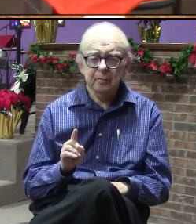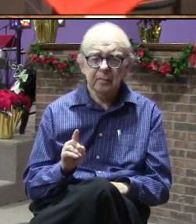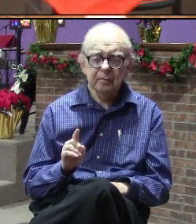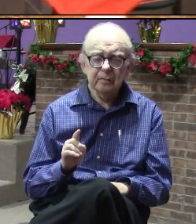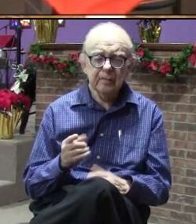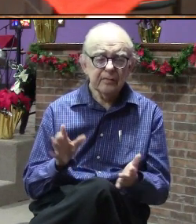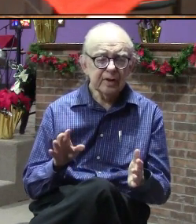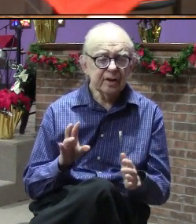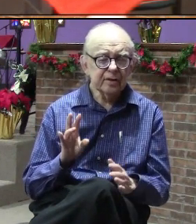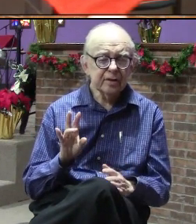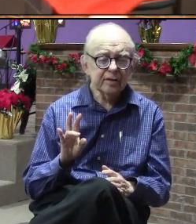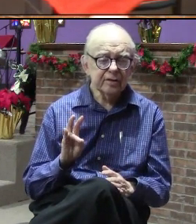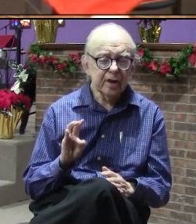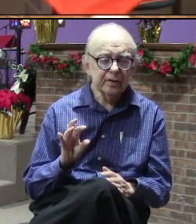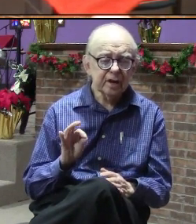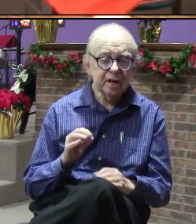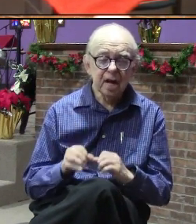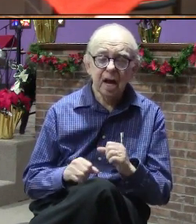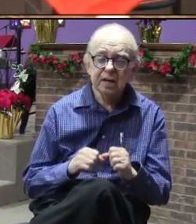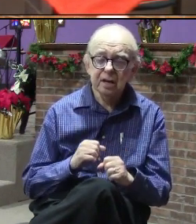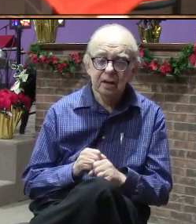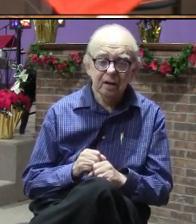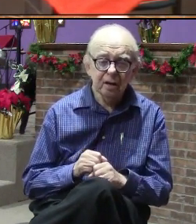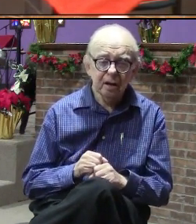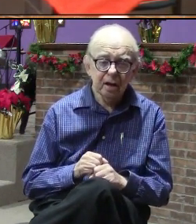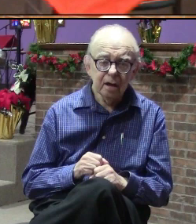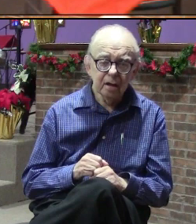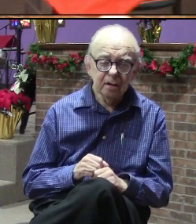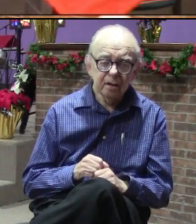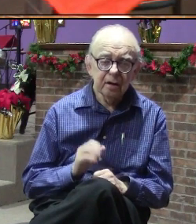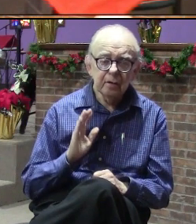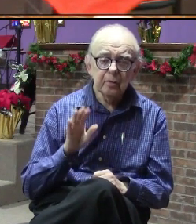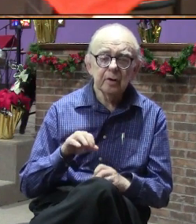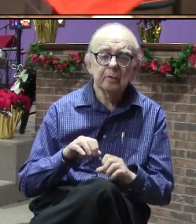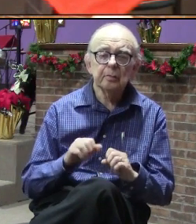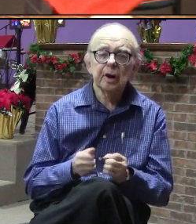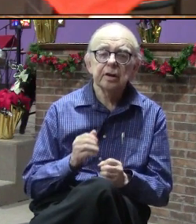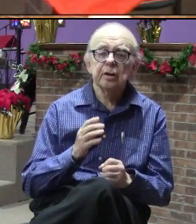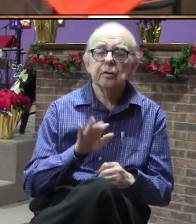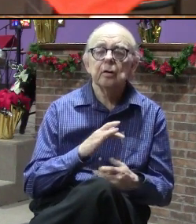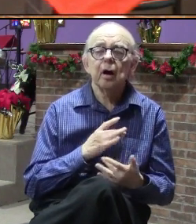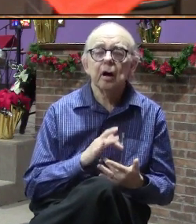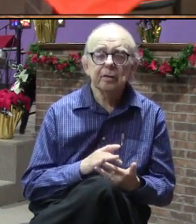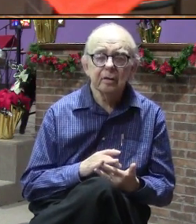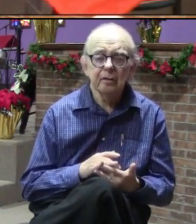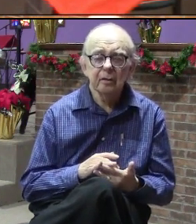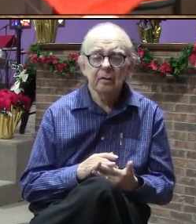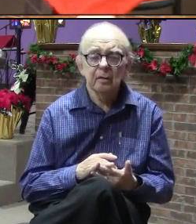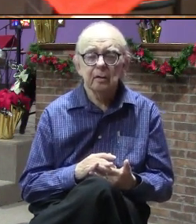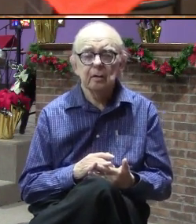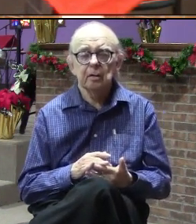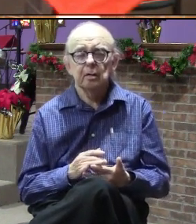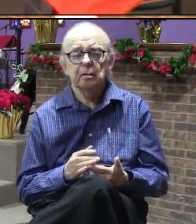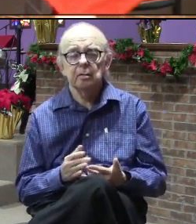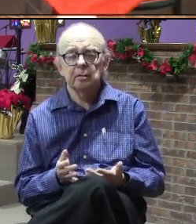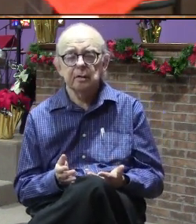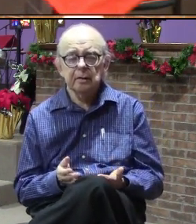79 years, that kind of would break your heart and probably zap some of